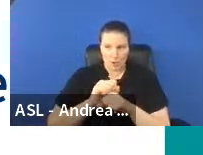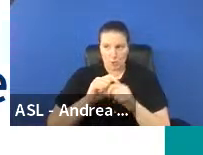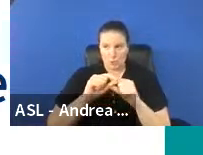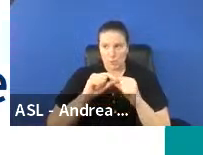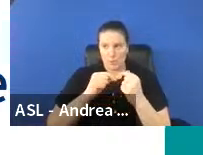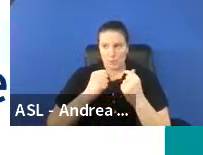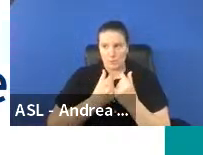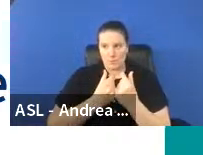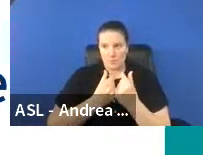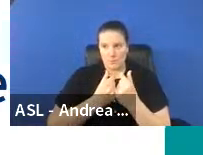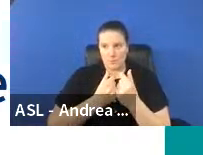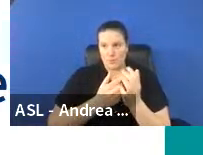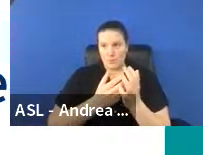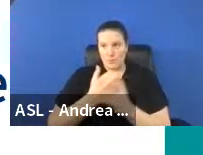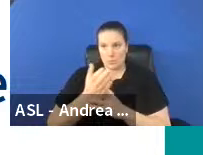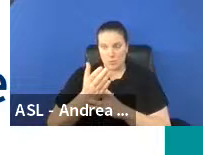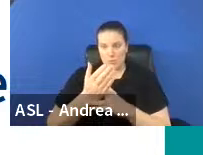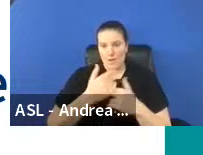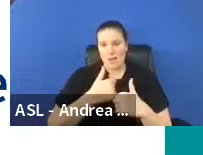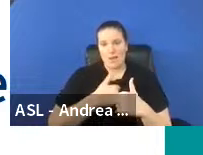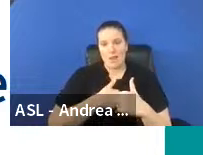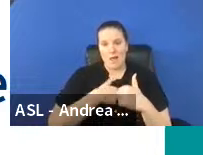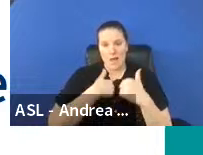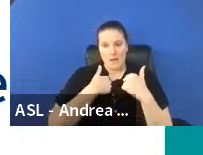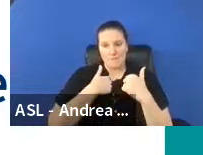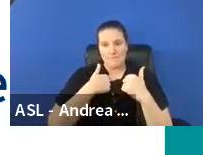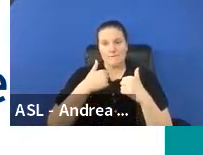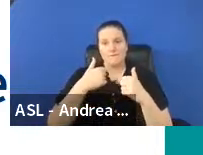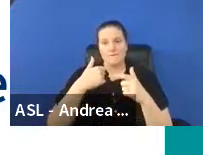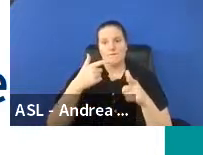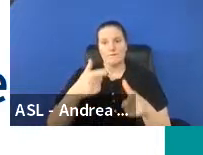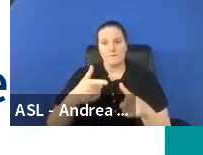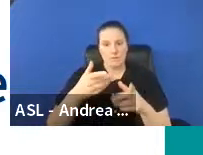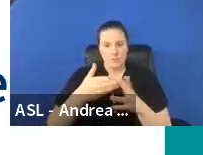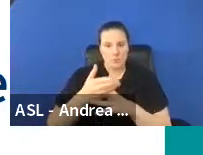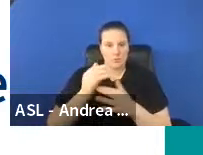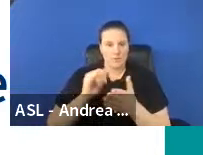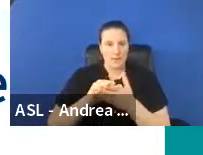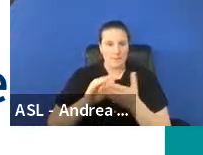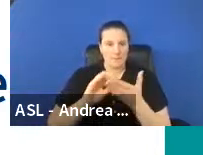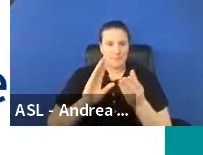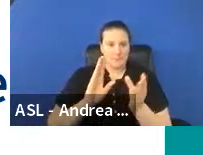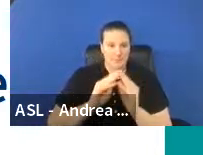specifically through a live pulse poll in the meeting at the Hayden Island Marine Drive Community Working Group.